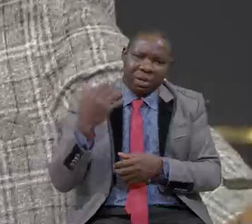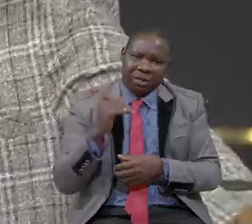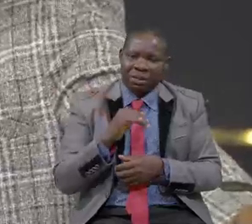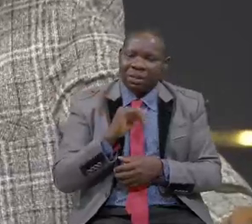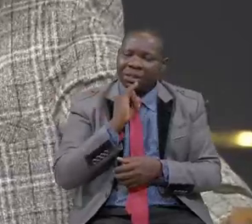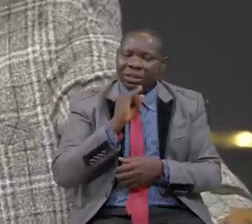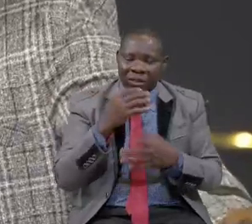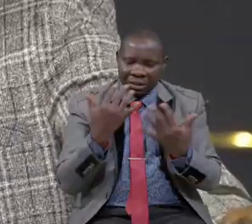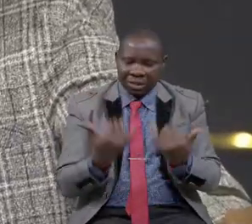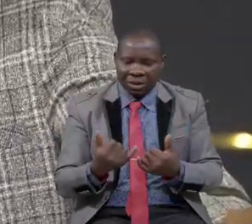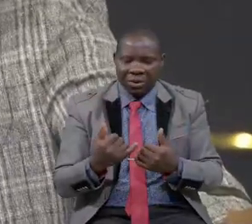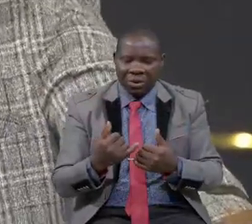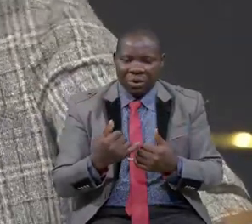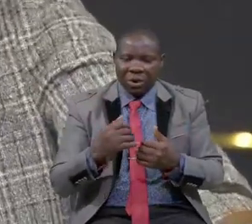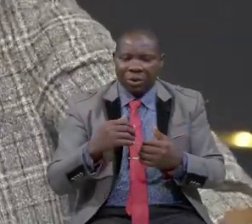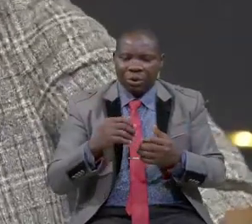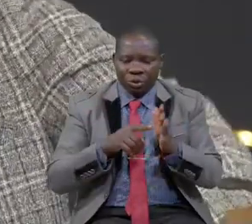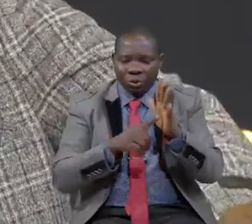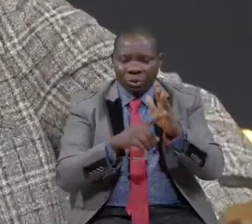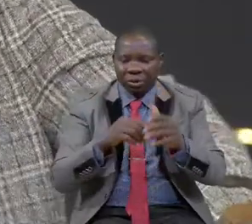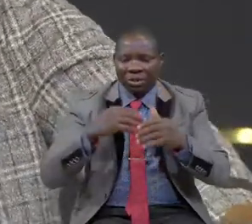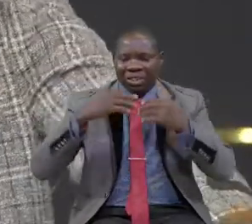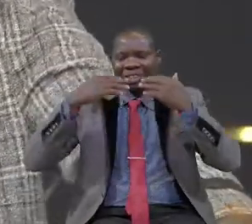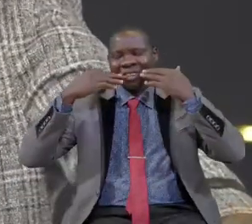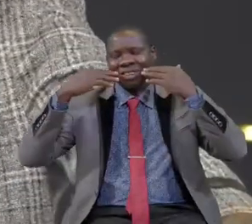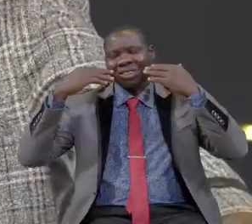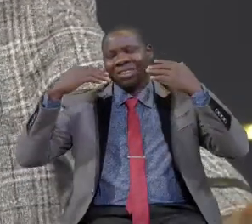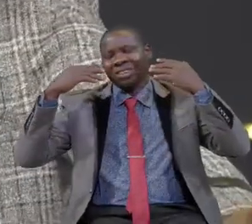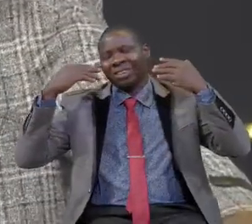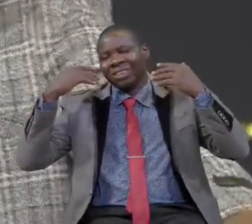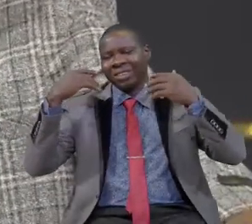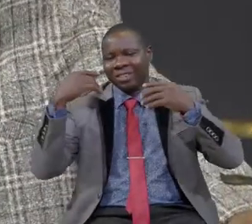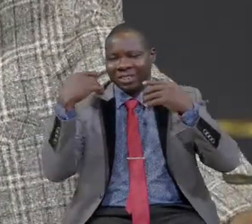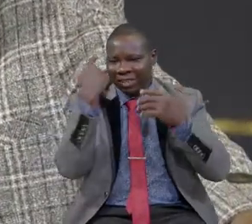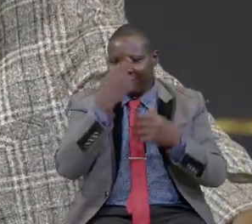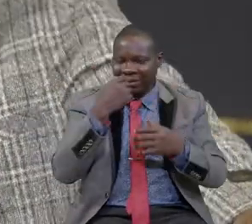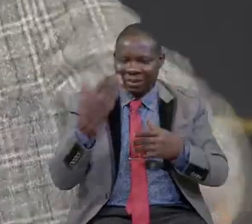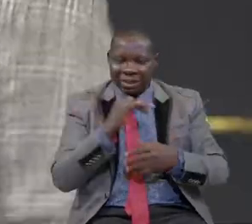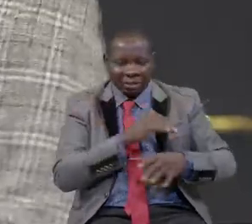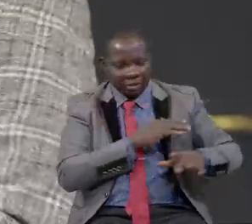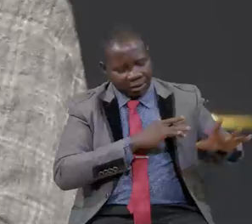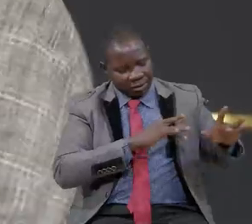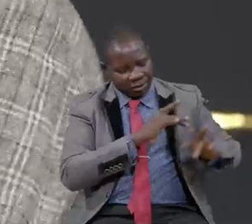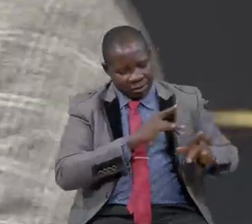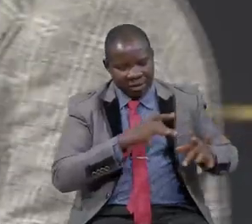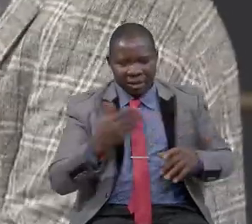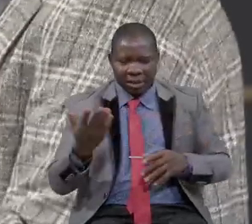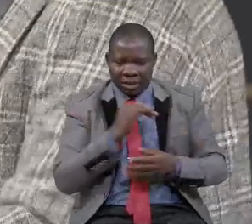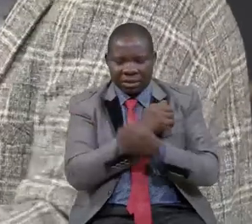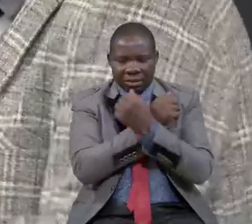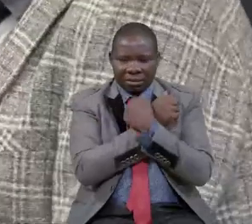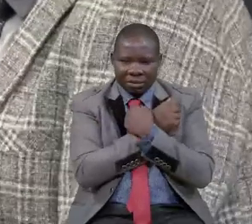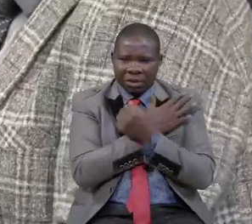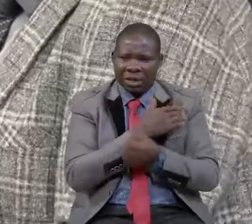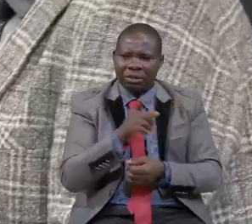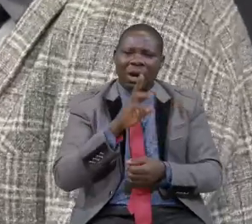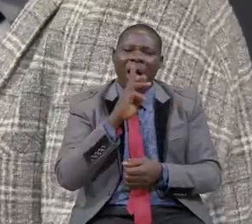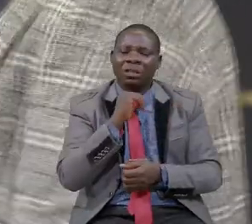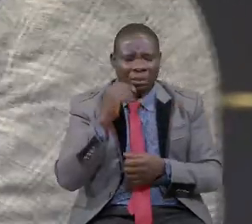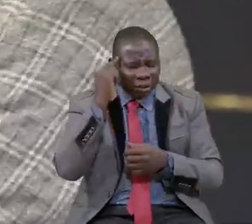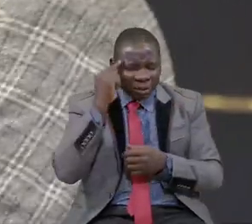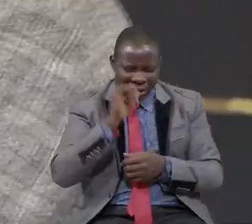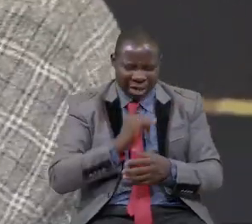face. And there is mercy, and there is love, And you're not thinking of, I want.